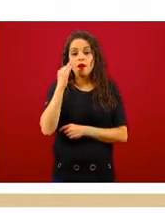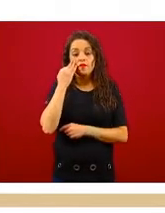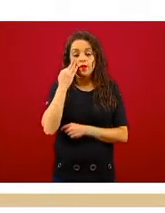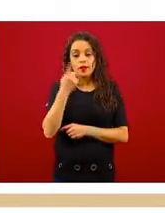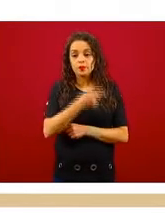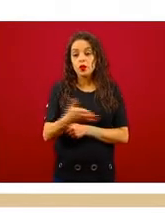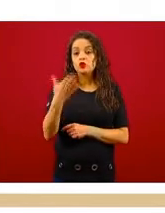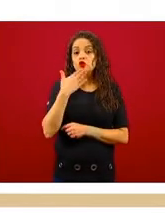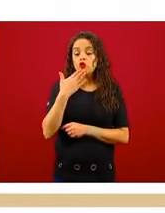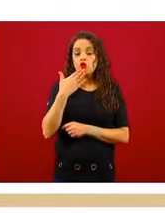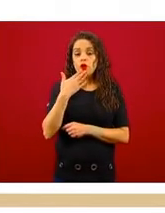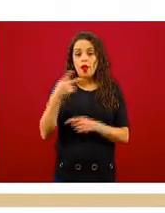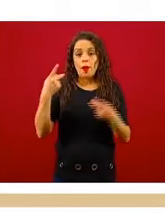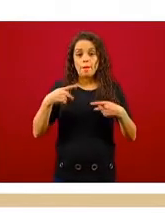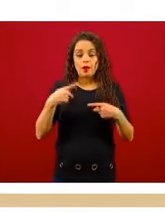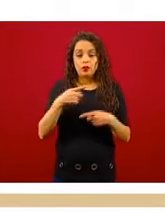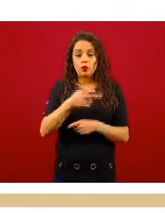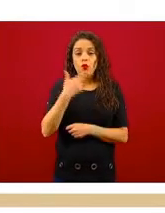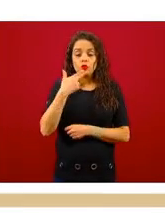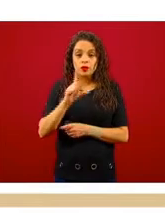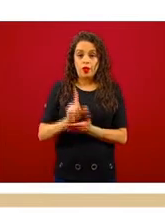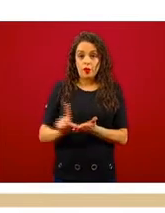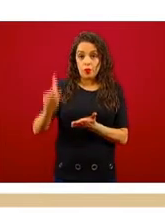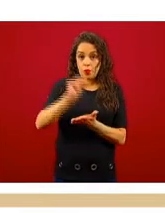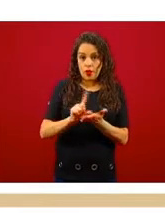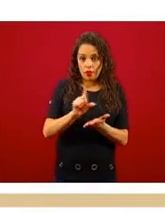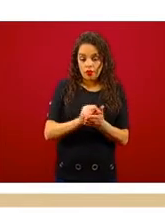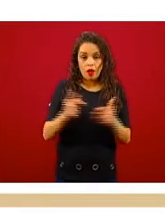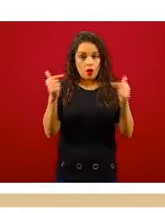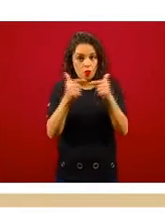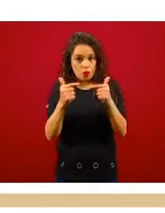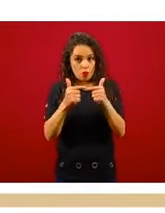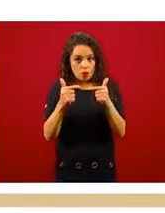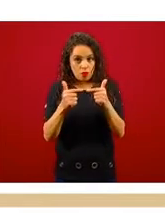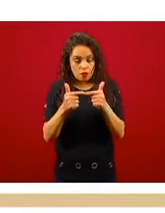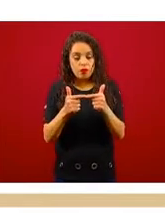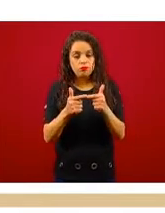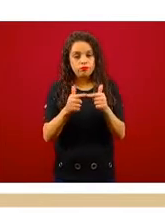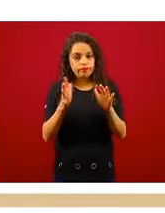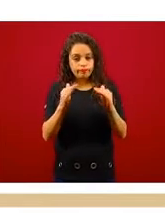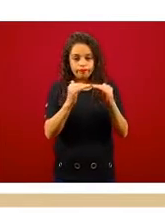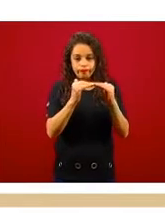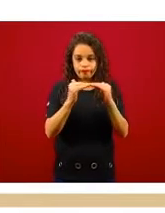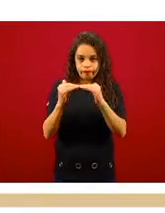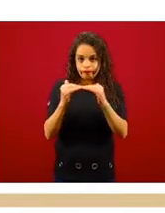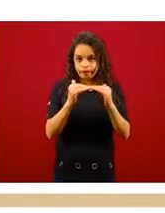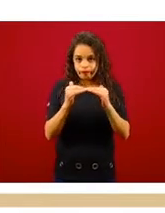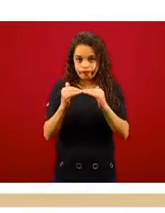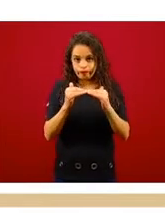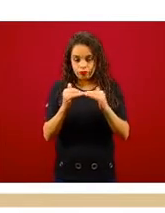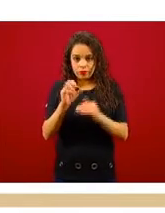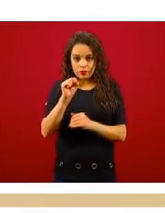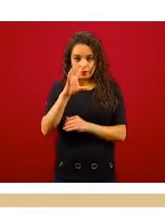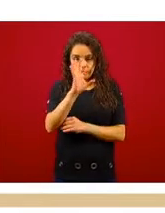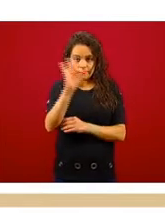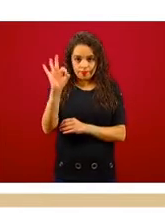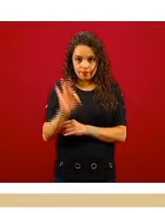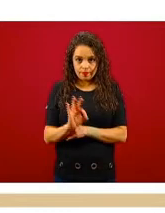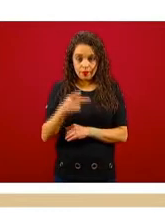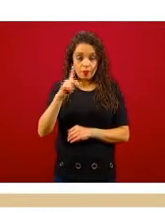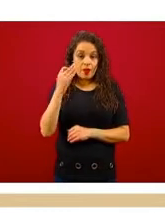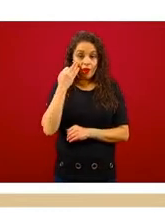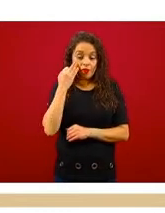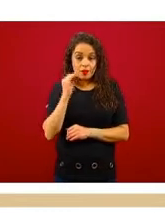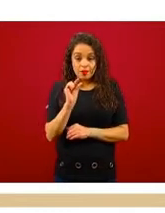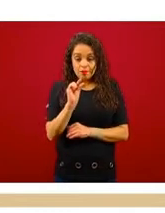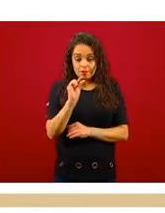los among usuarios Facebook de users in the Twitter last few days. In y Google se han Sonora, querido mantener both Twitter dentro del and Google 65%, users pero los de have been Facebook